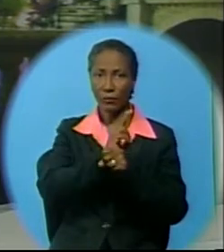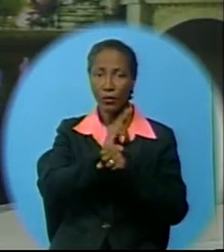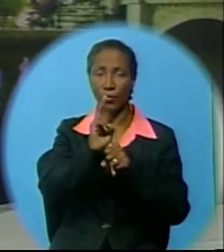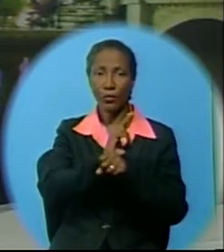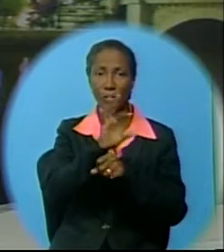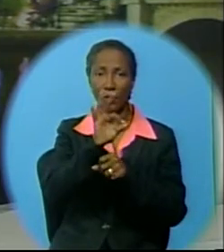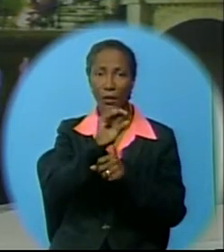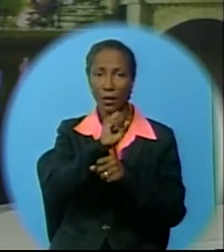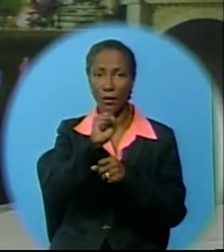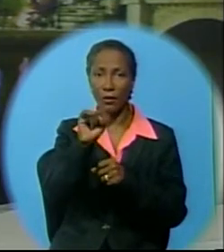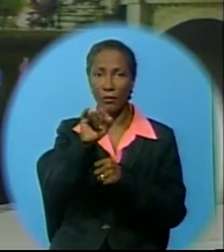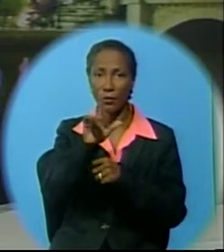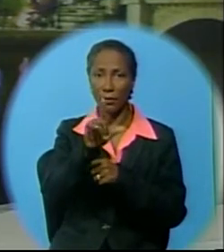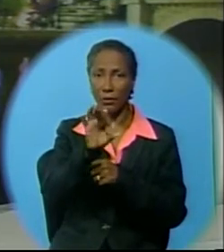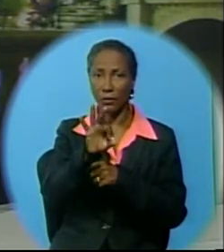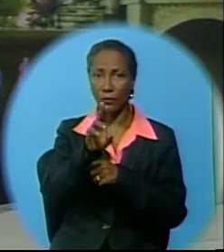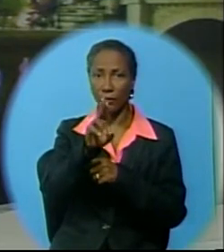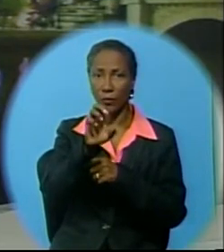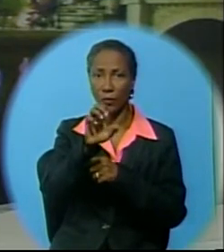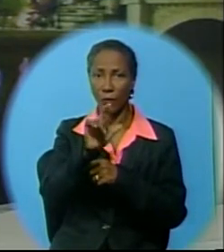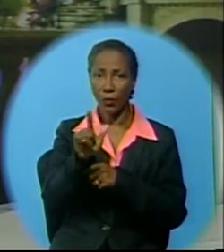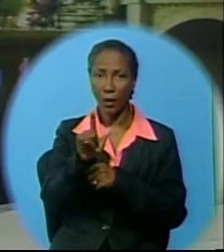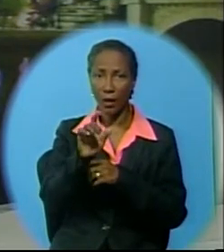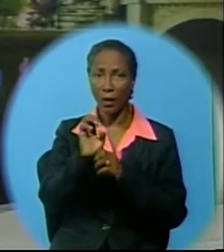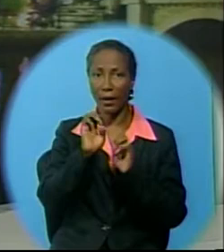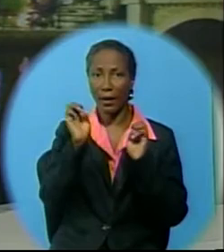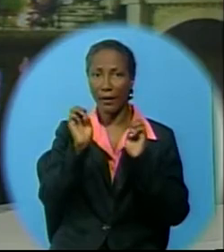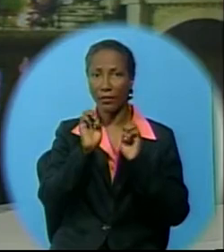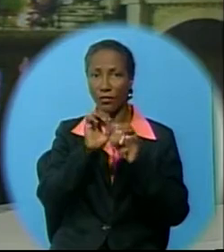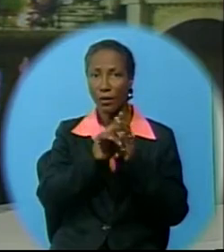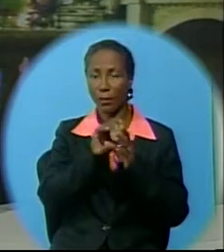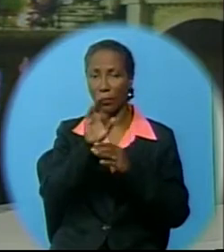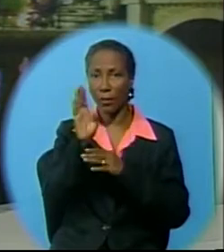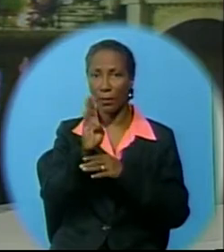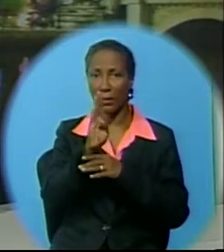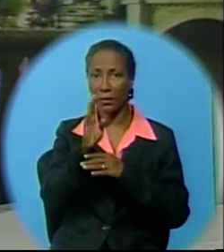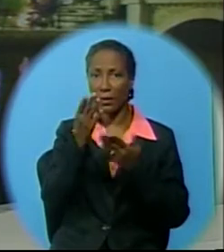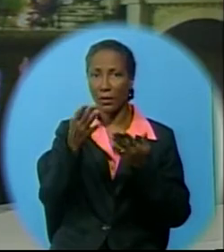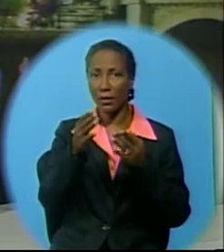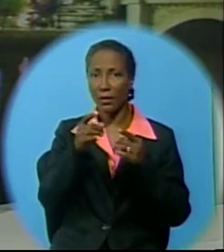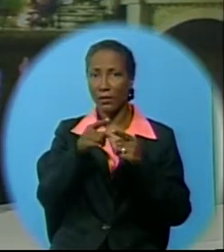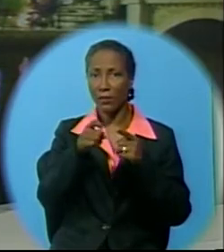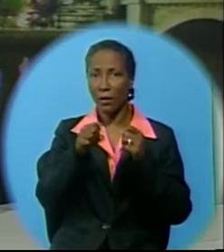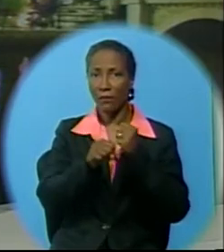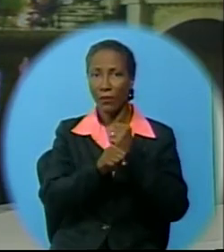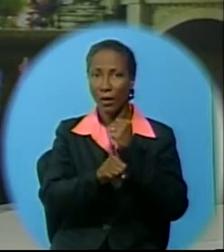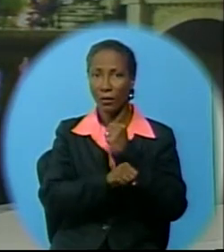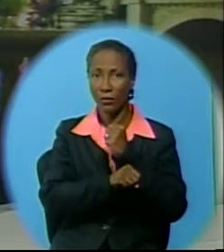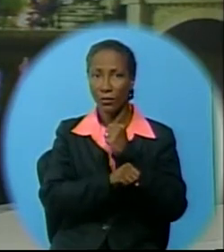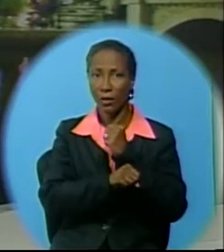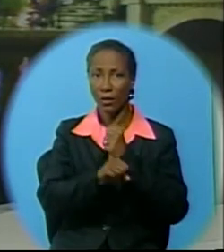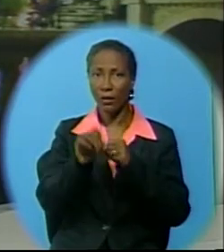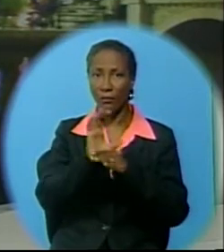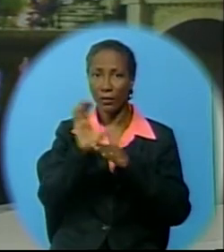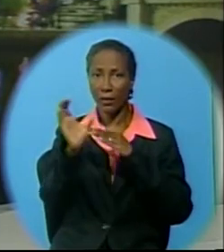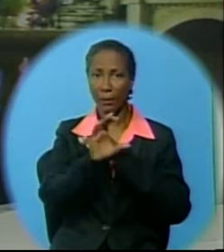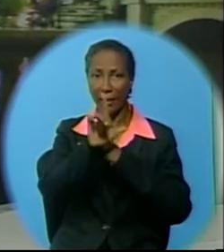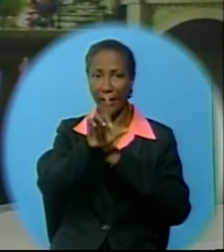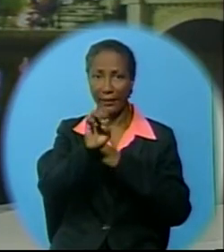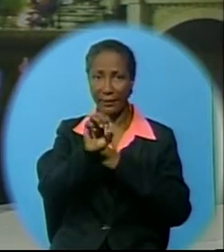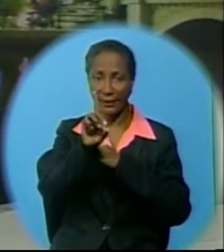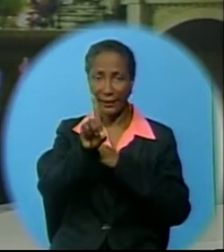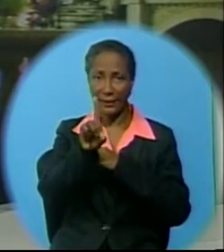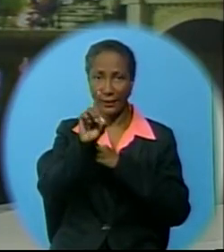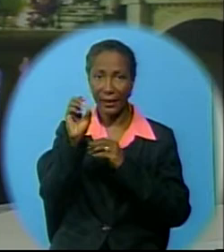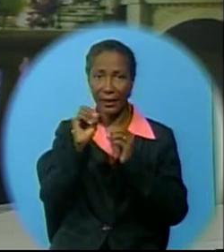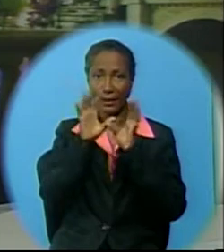of fossil fuel-generated energy in Barbados. This from founder and chairman of Caribbean LED Lighting, Jim Reed. He says they've